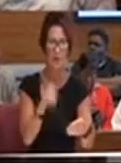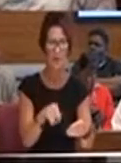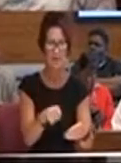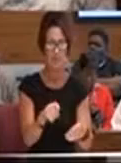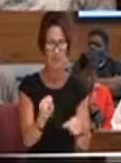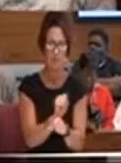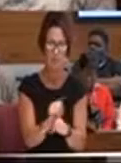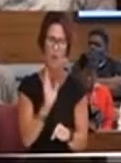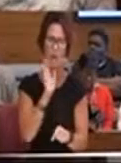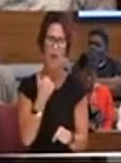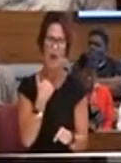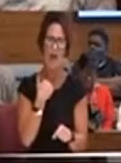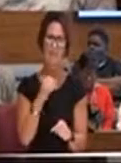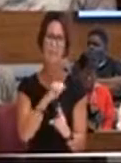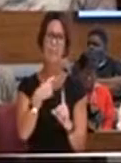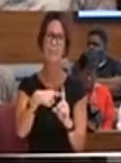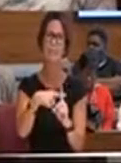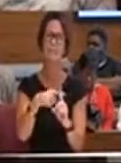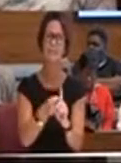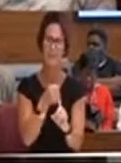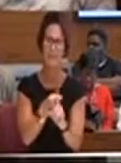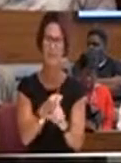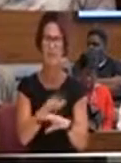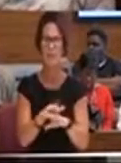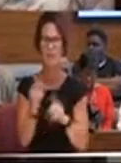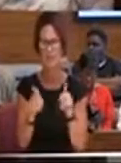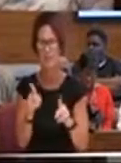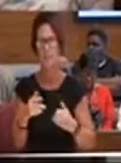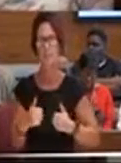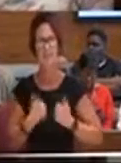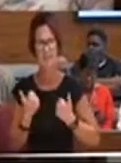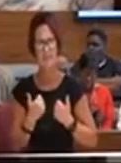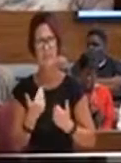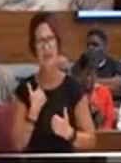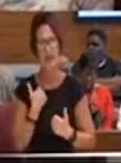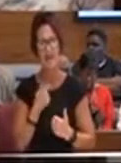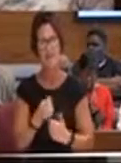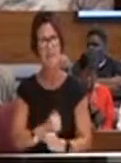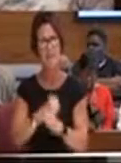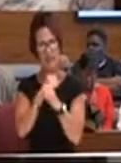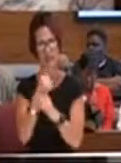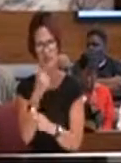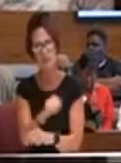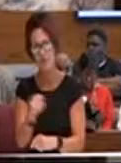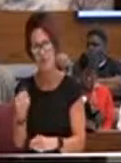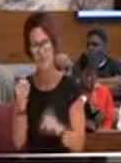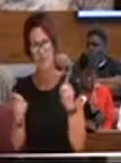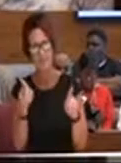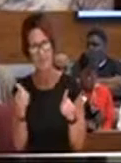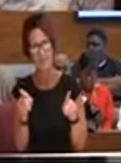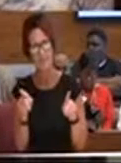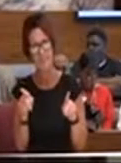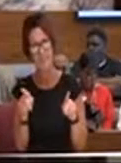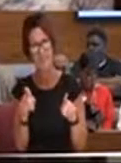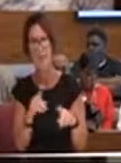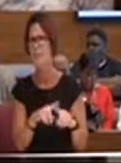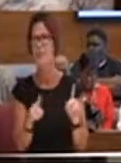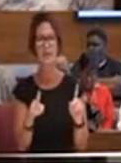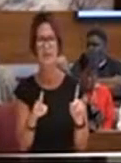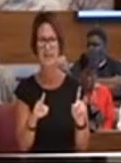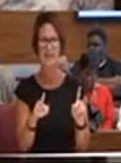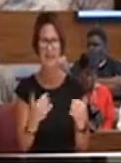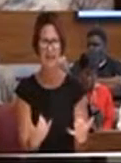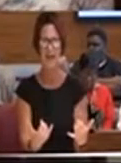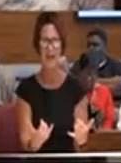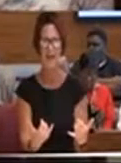on the lives of Baton Rouge people, to actually provide protections against discrimination, and then see something come up that does nothing.